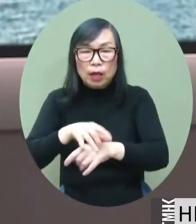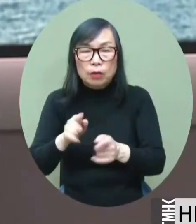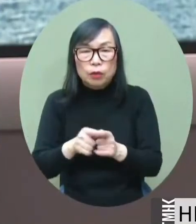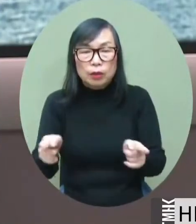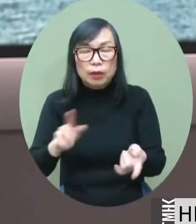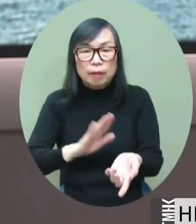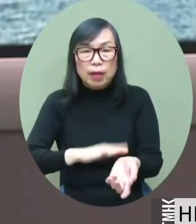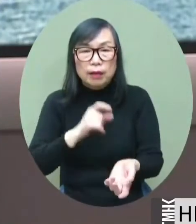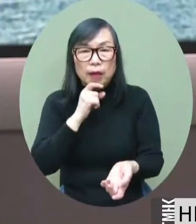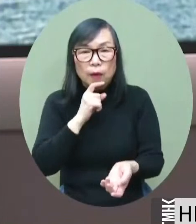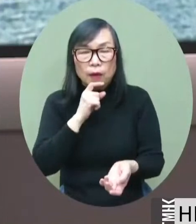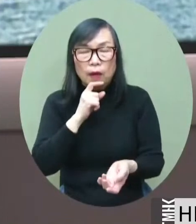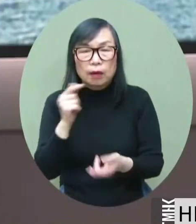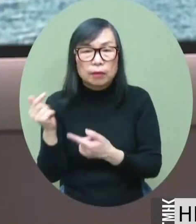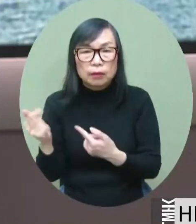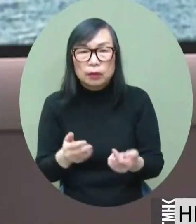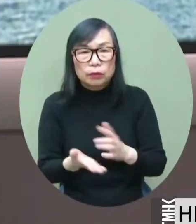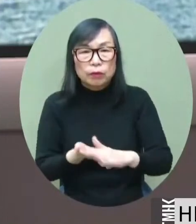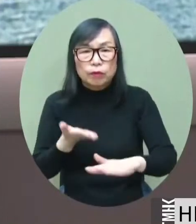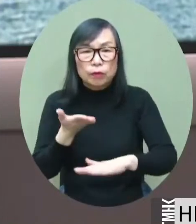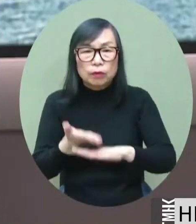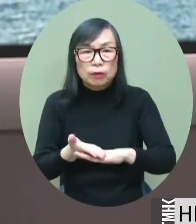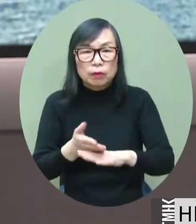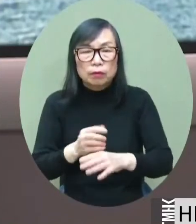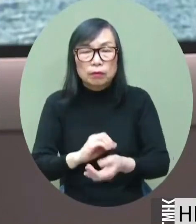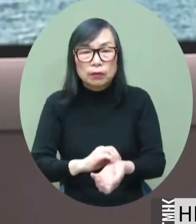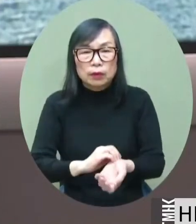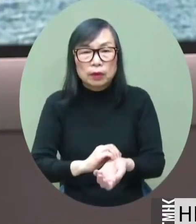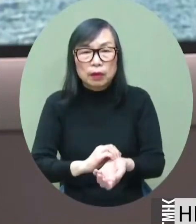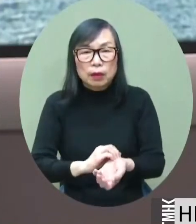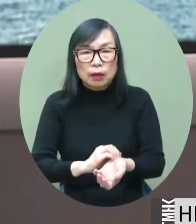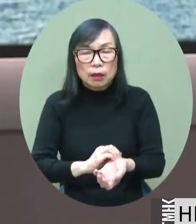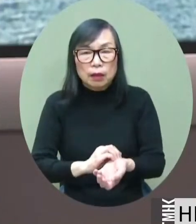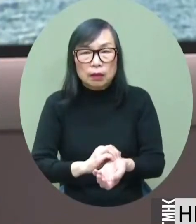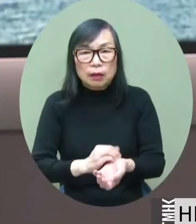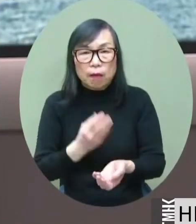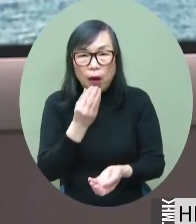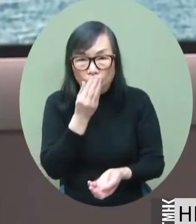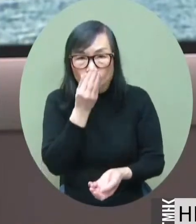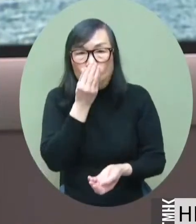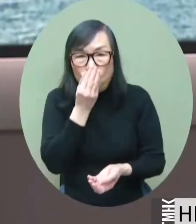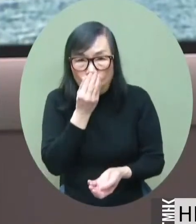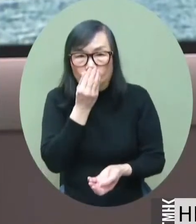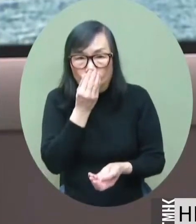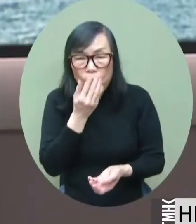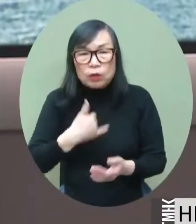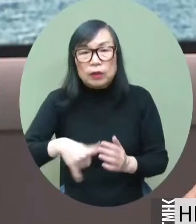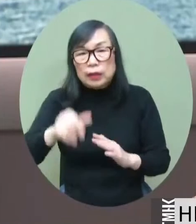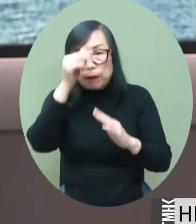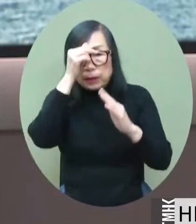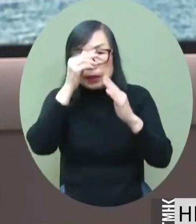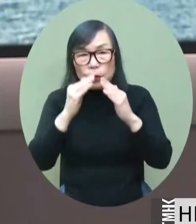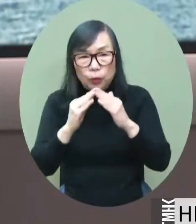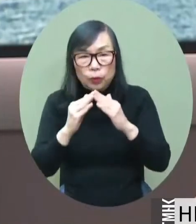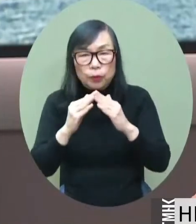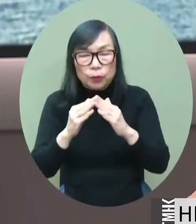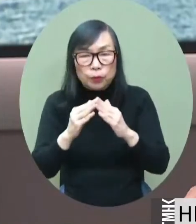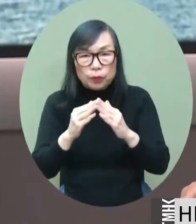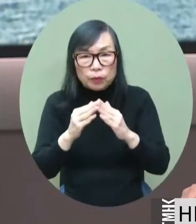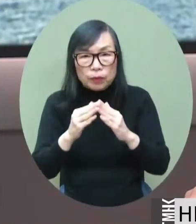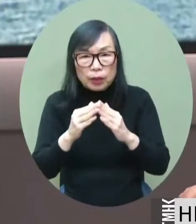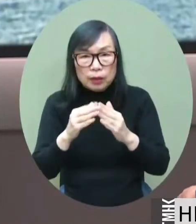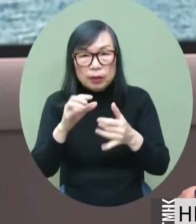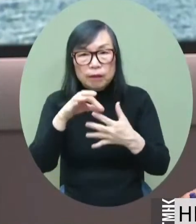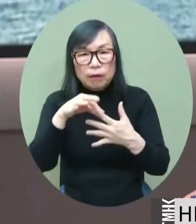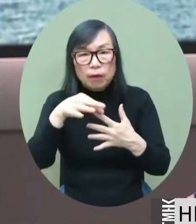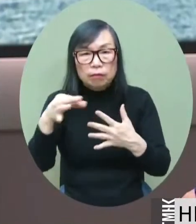metastasized to the bones. So he was a chronic patient, and he needed follow-up consultations. And he was admitted for shortness of